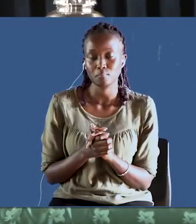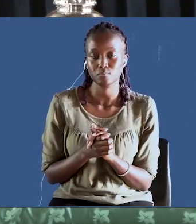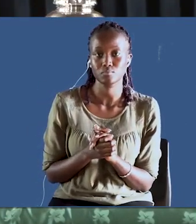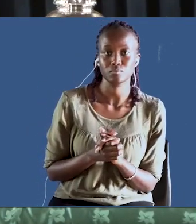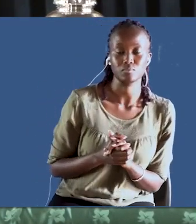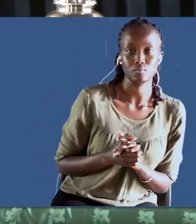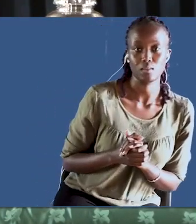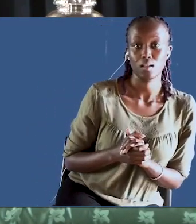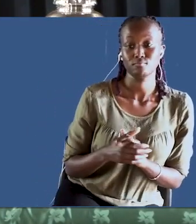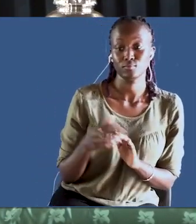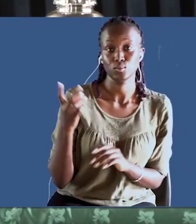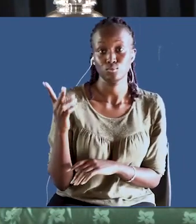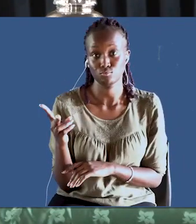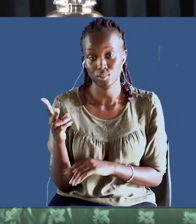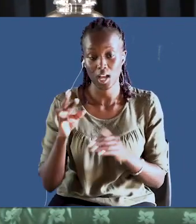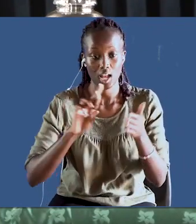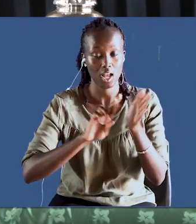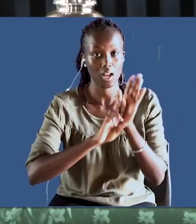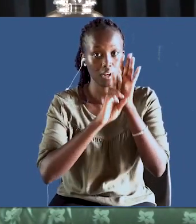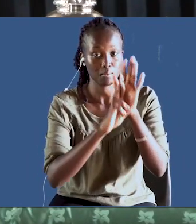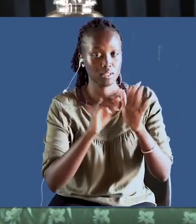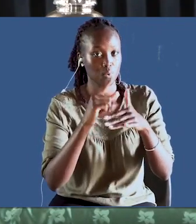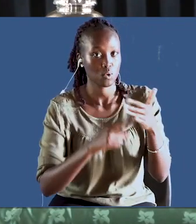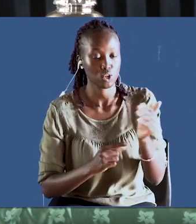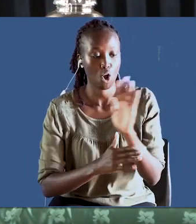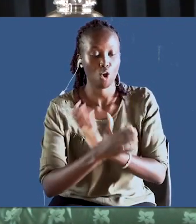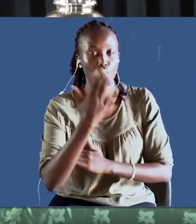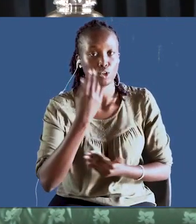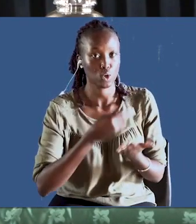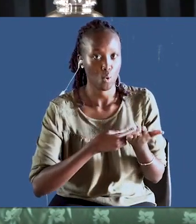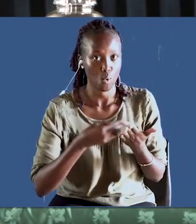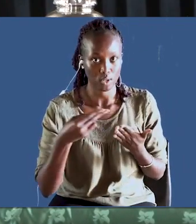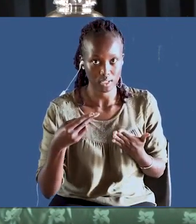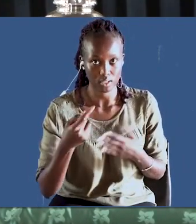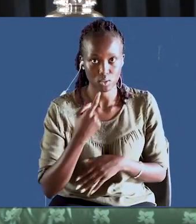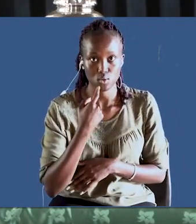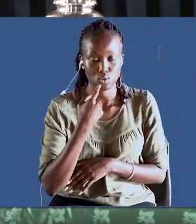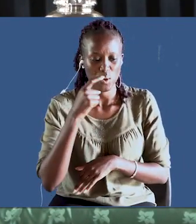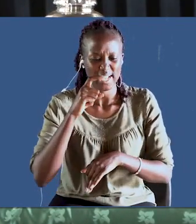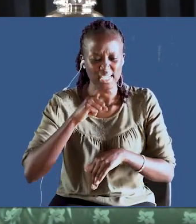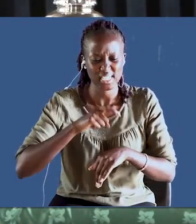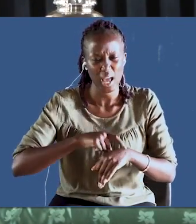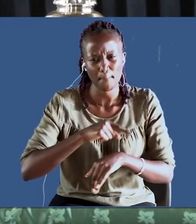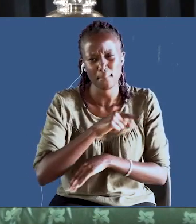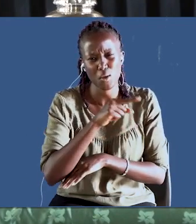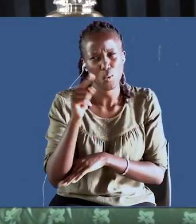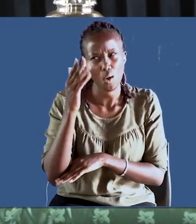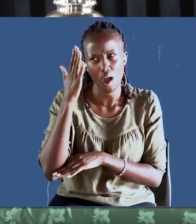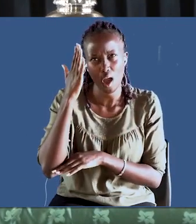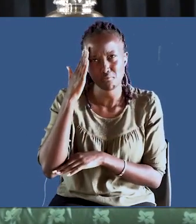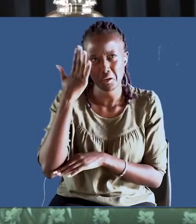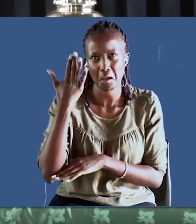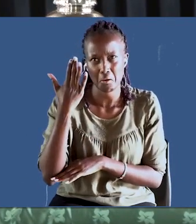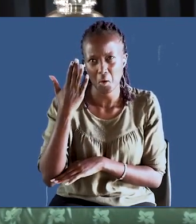And those two terms represent the holiness of God. And so when we don't see the holiness of God